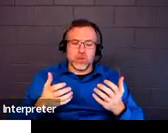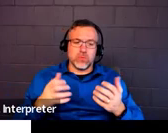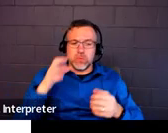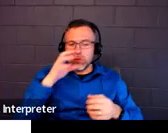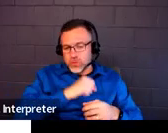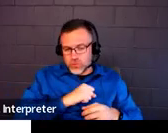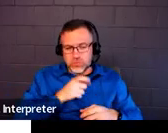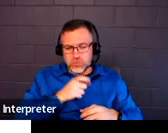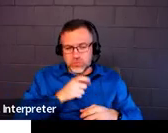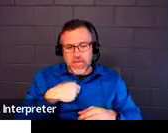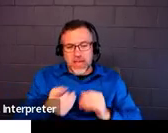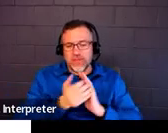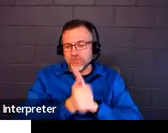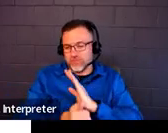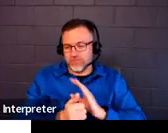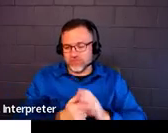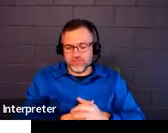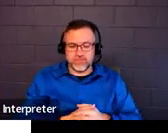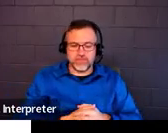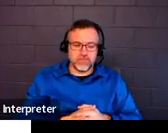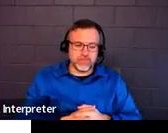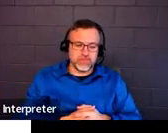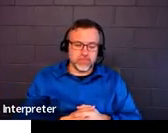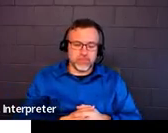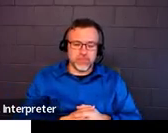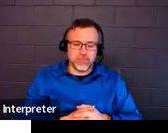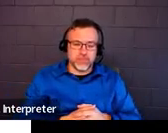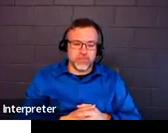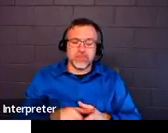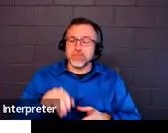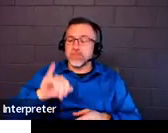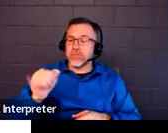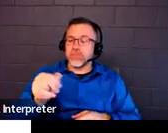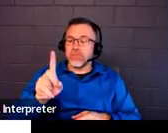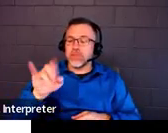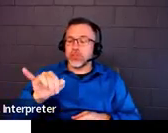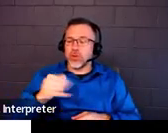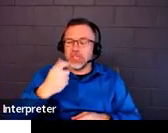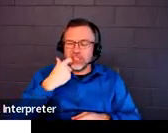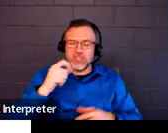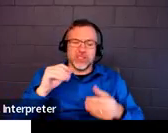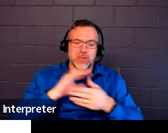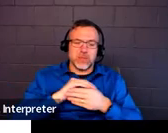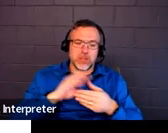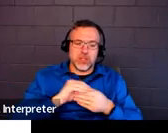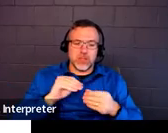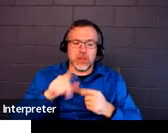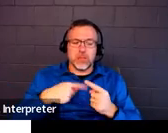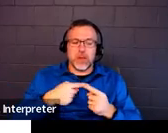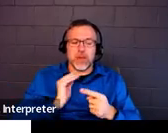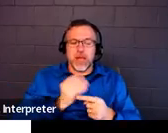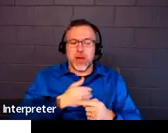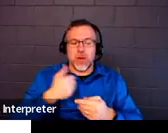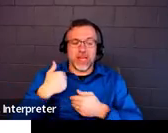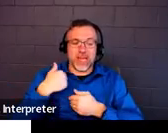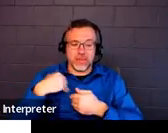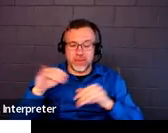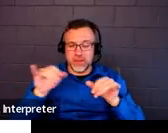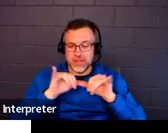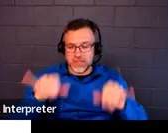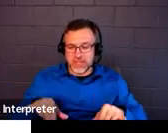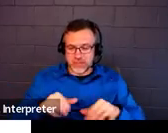This speaks to that inclusion piece that Jody was just mentioning about our accountability systems.